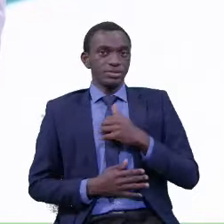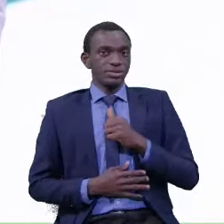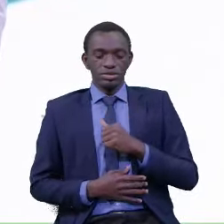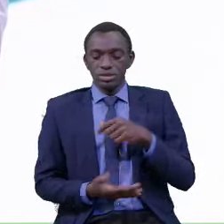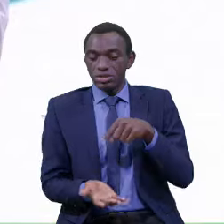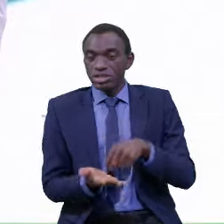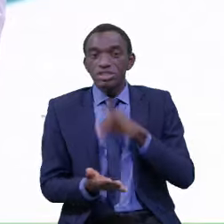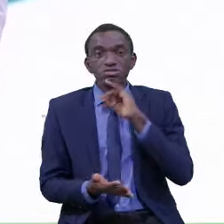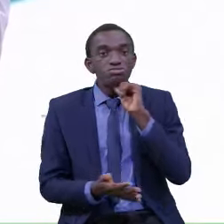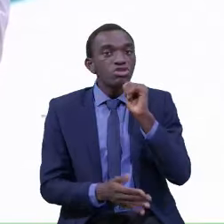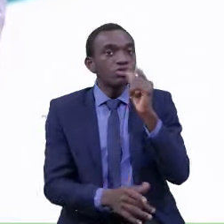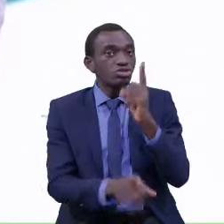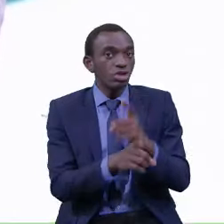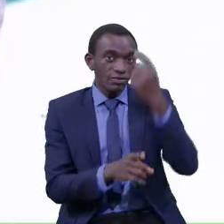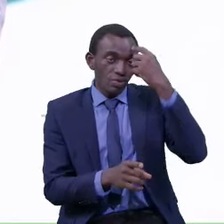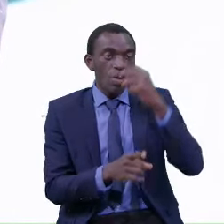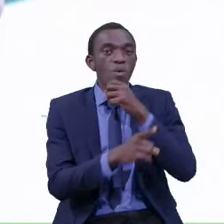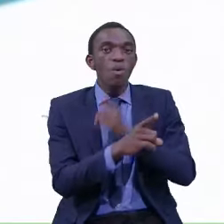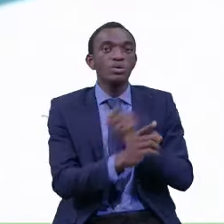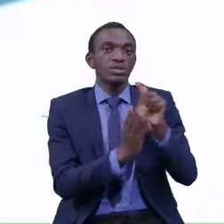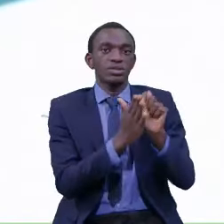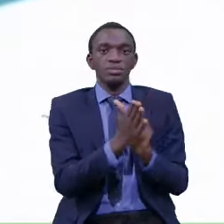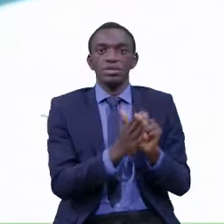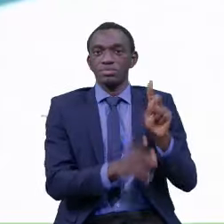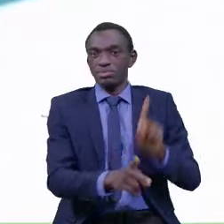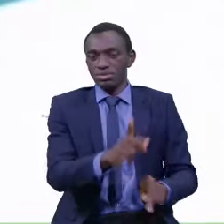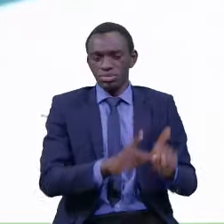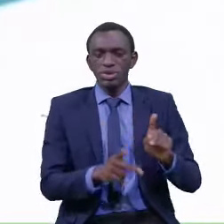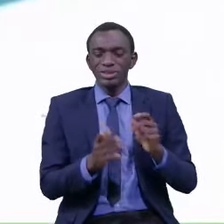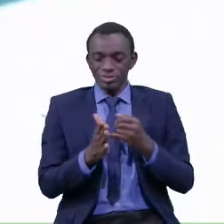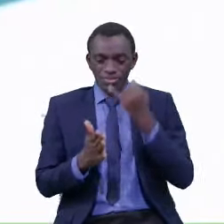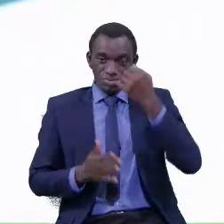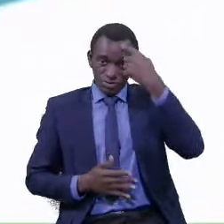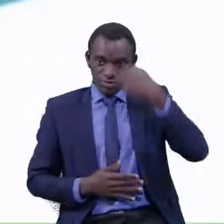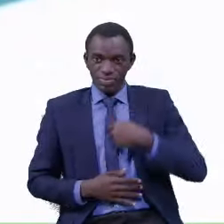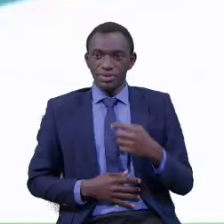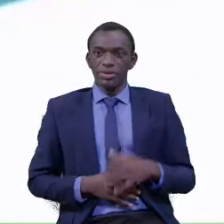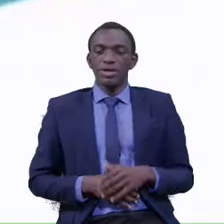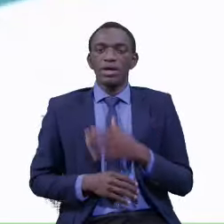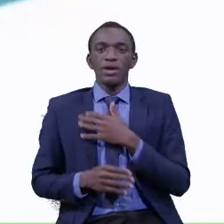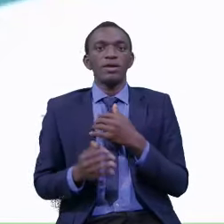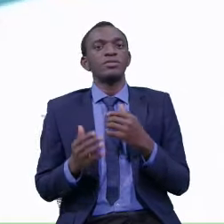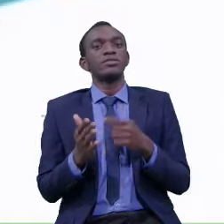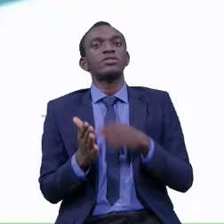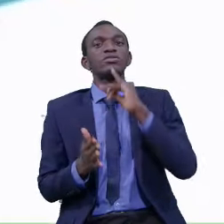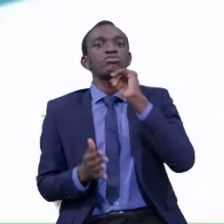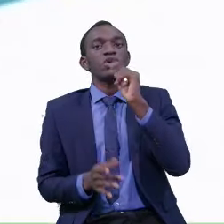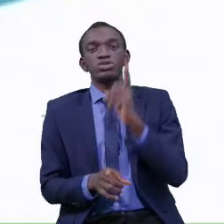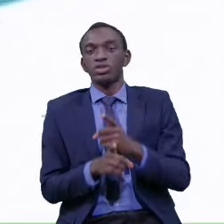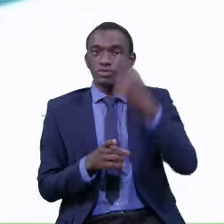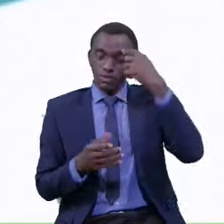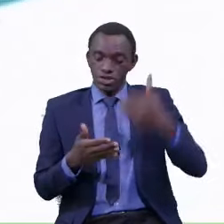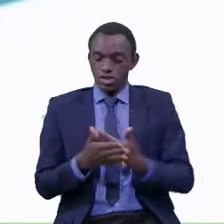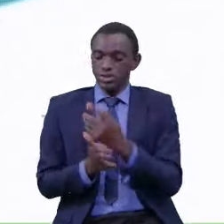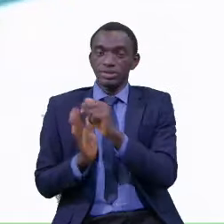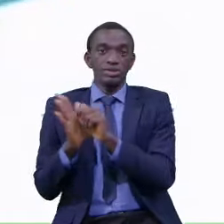Old Testament people, it's for me. And this is not just for the New Testament people, it's for